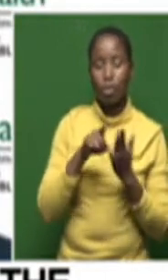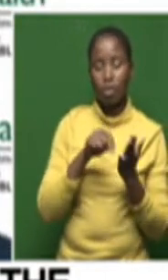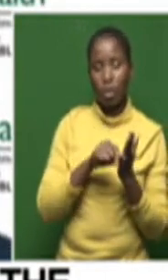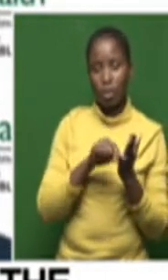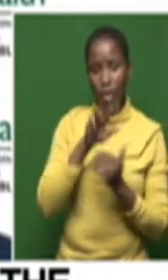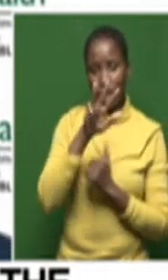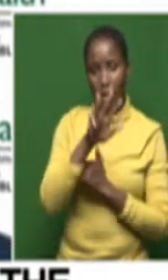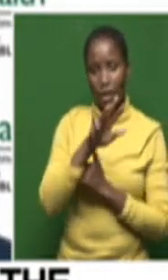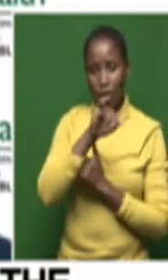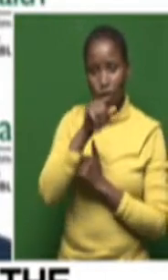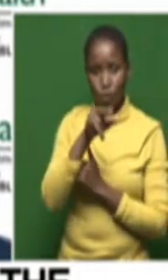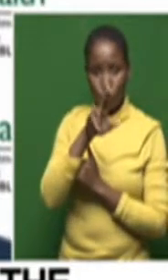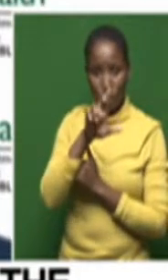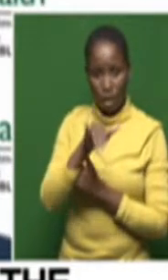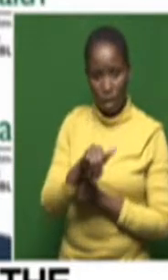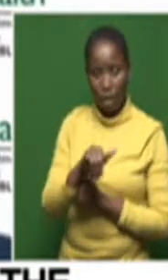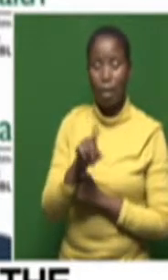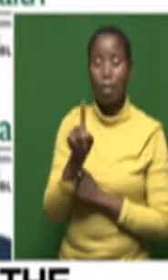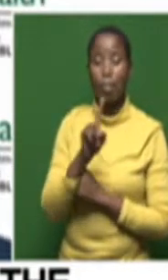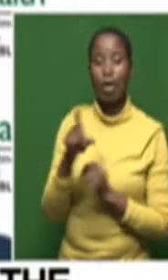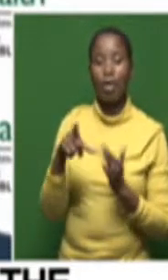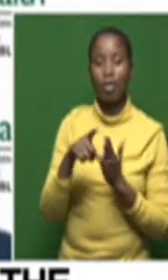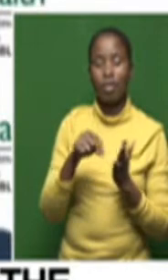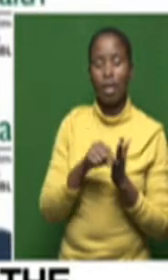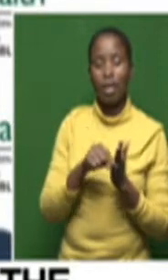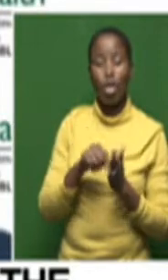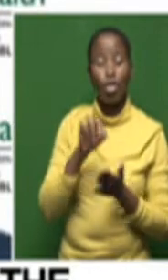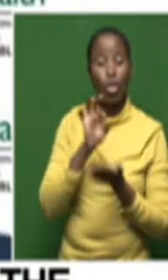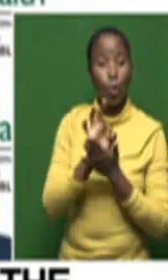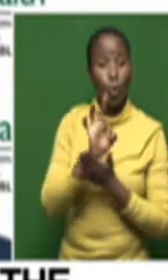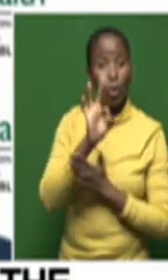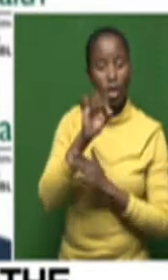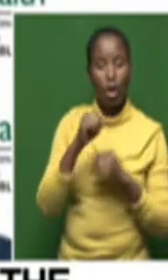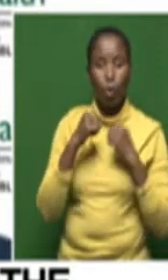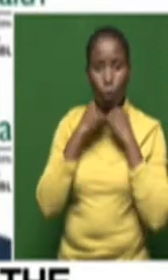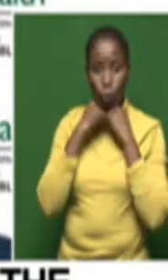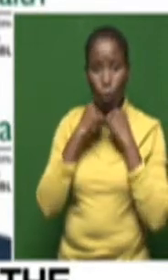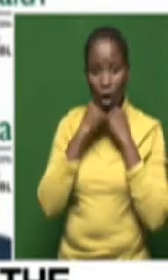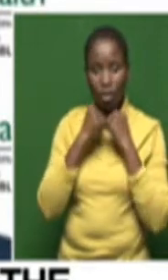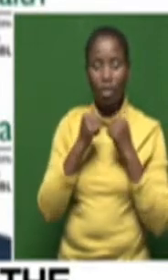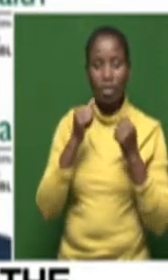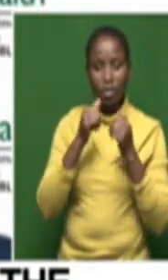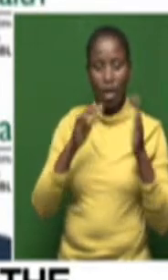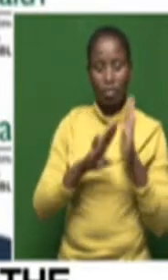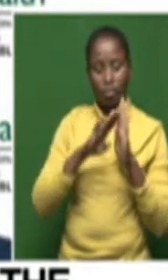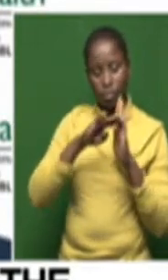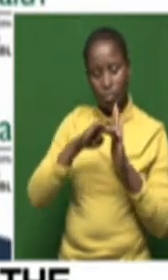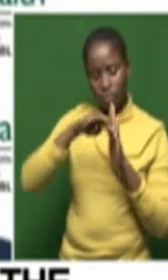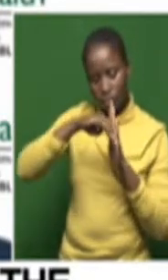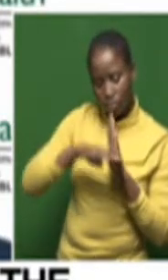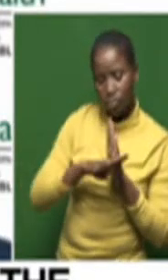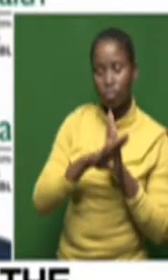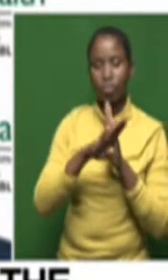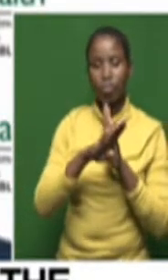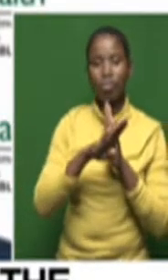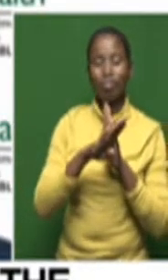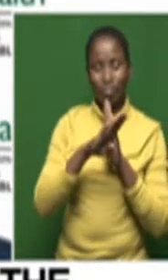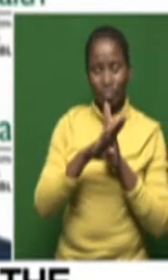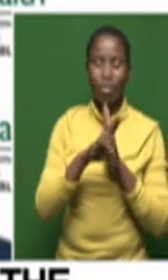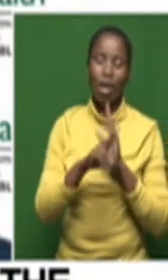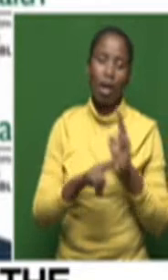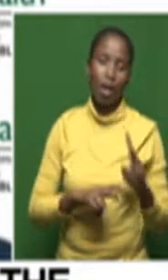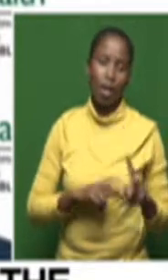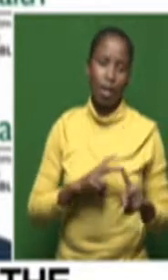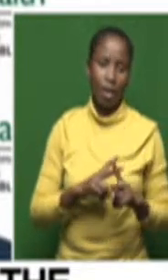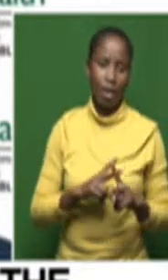since the 13th of August, cases started to trend upwards again after it had started